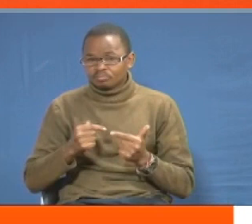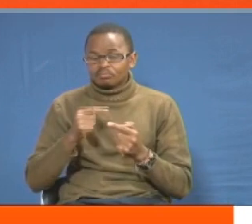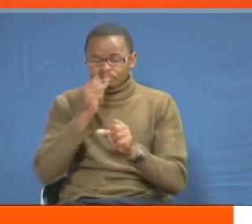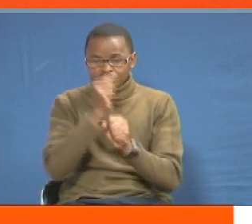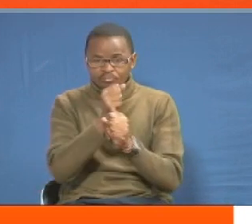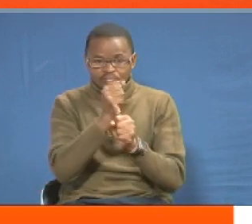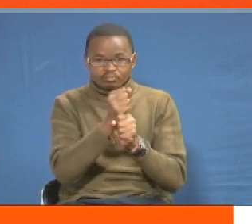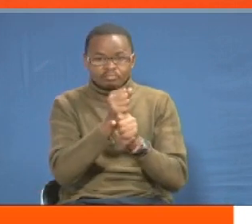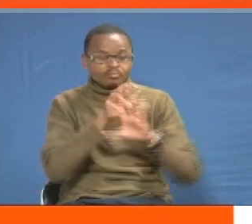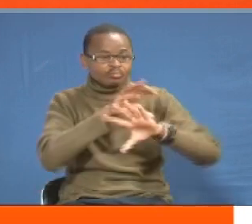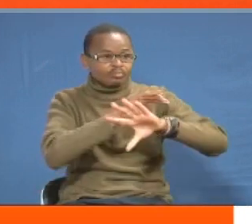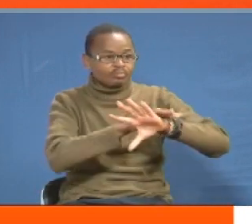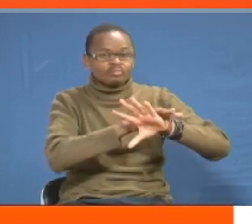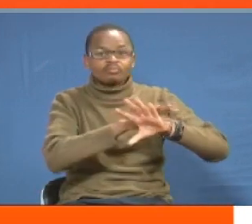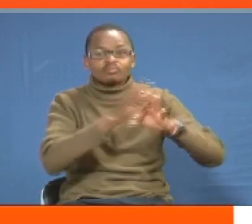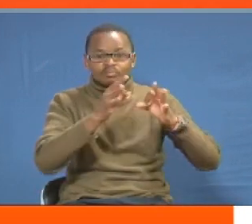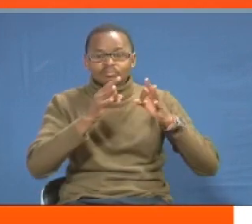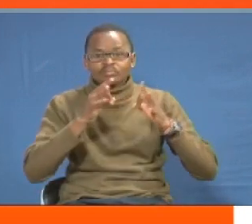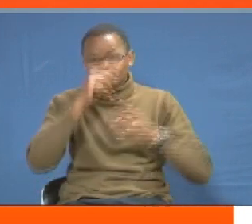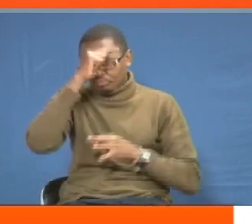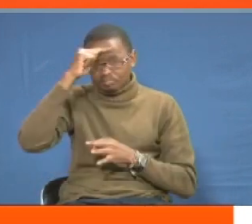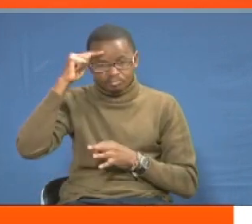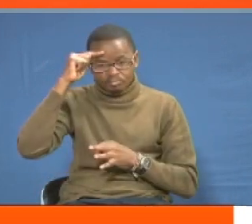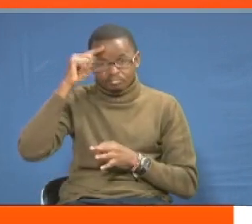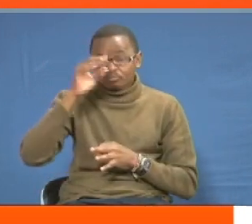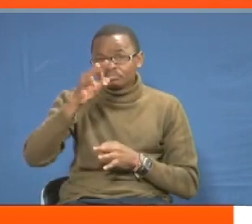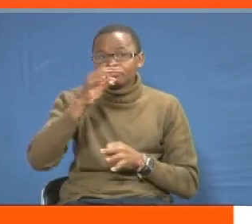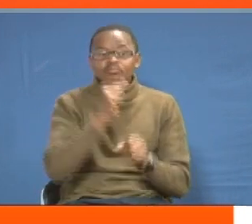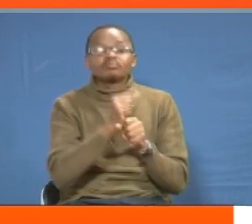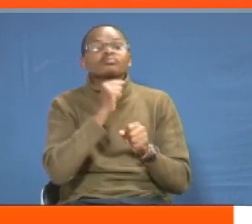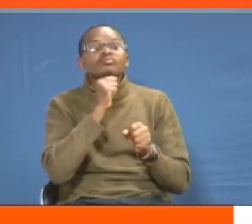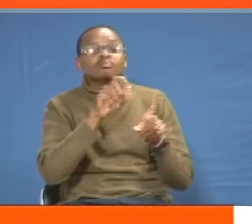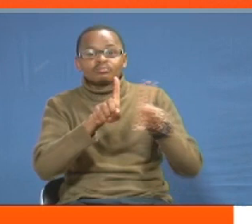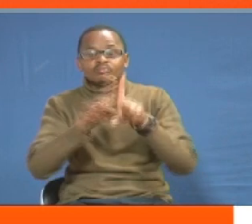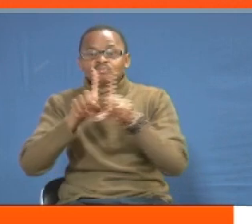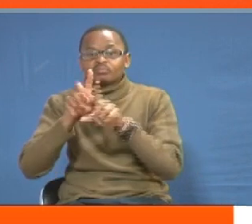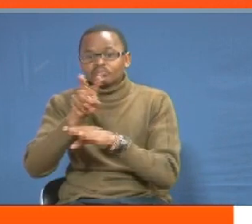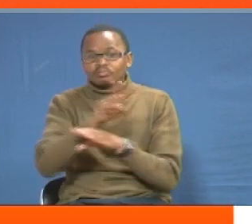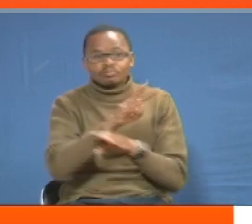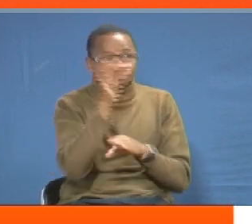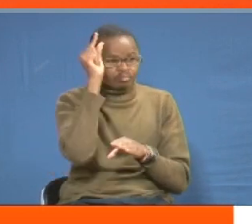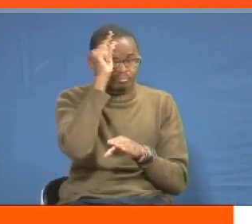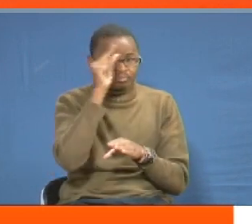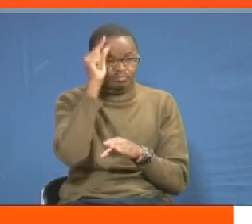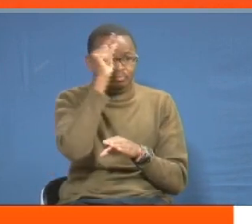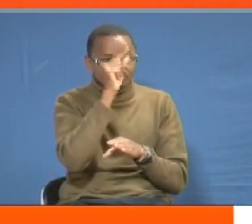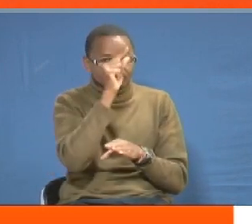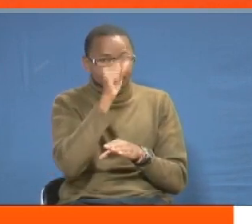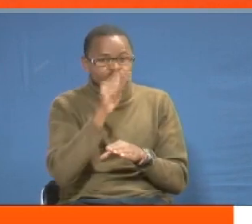themselves, to be able to reach out for accountability. Because if we do not also check with the